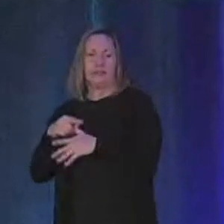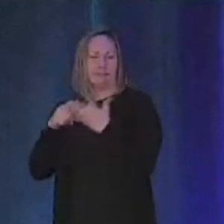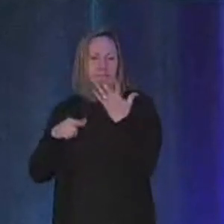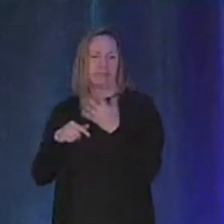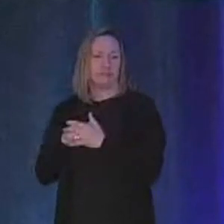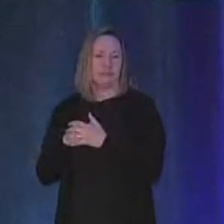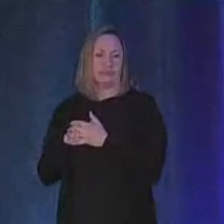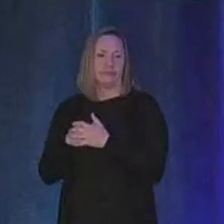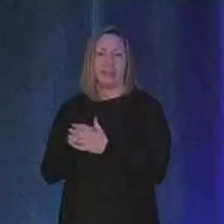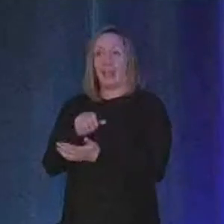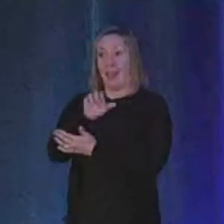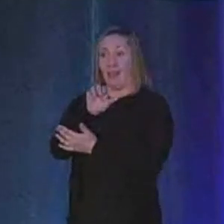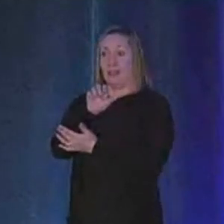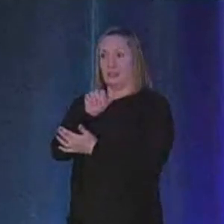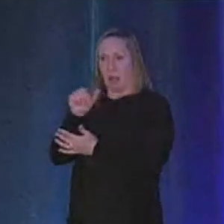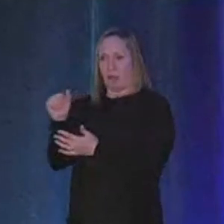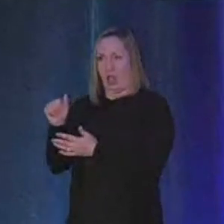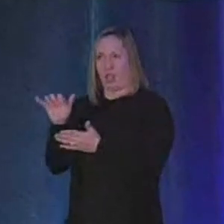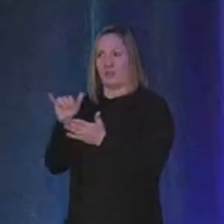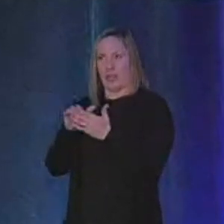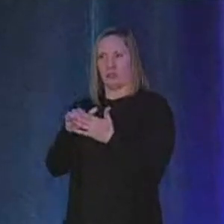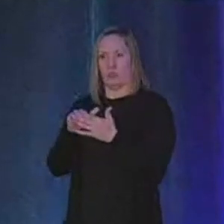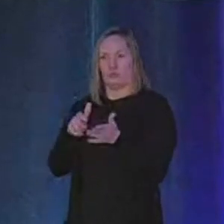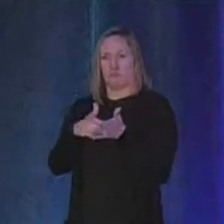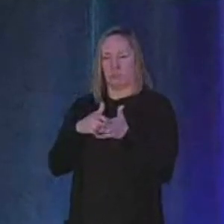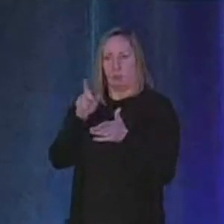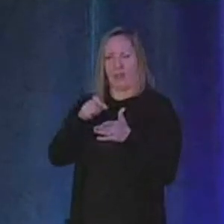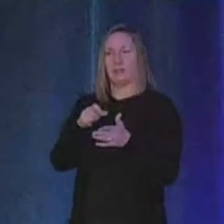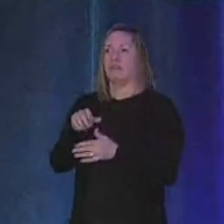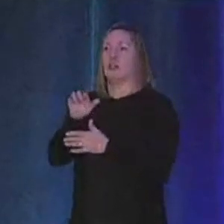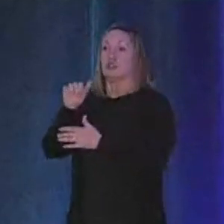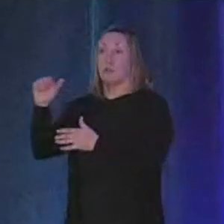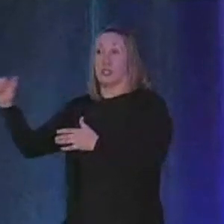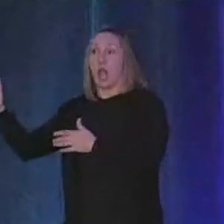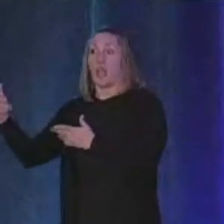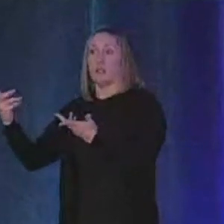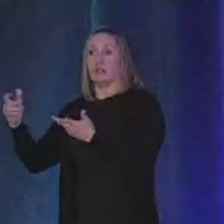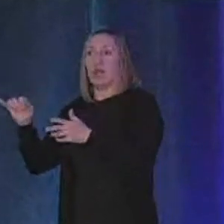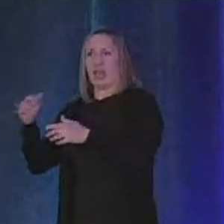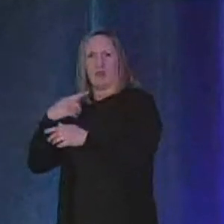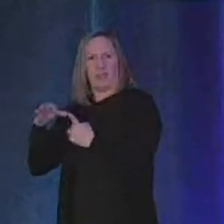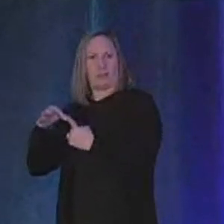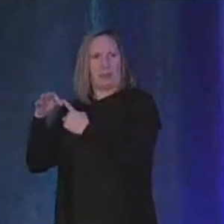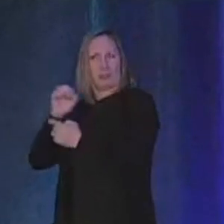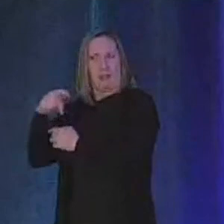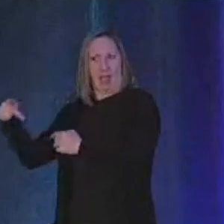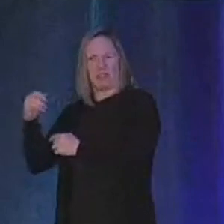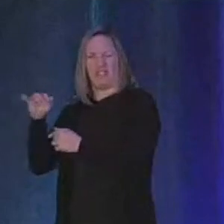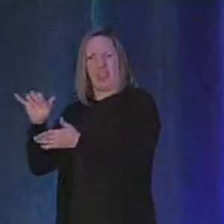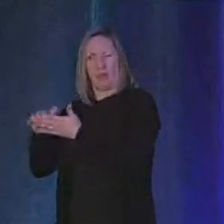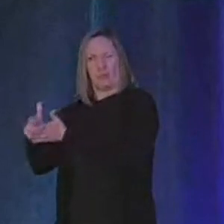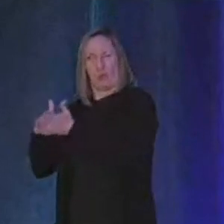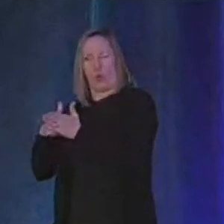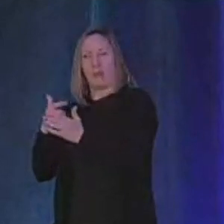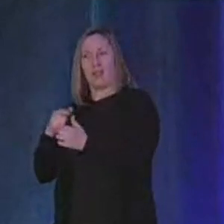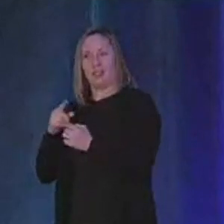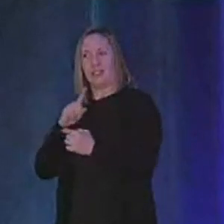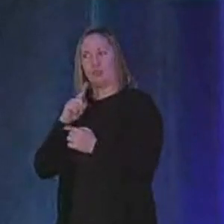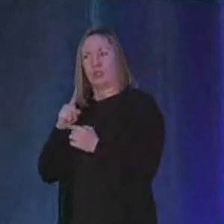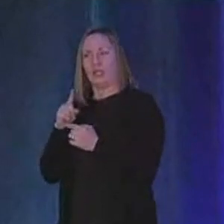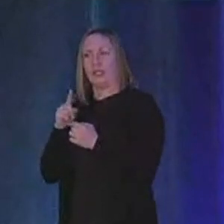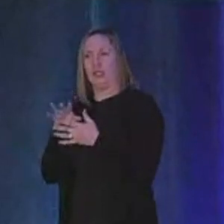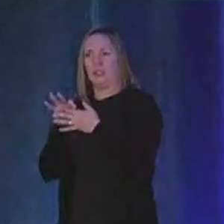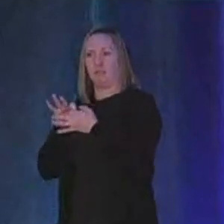AA is the standard that they hold you to, and then AAA is feasible. And if you have a specialized app, some of those AAAs would be required because they're like really pertinent to the